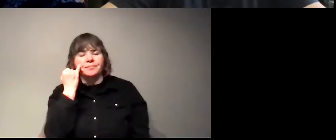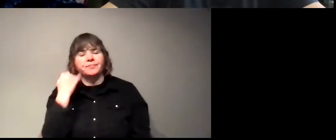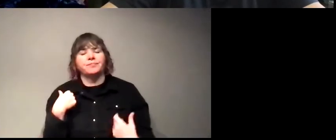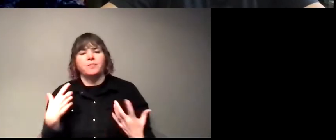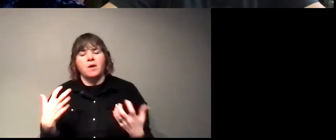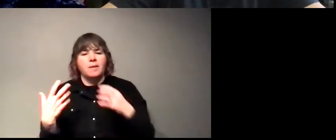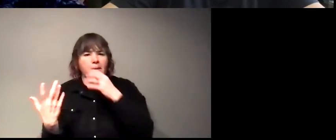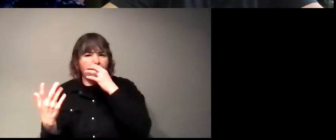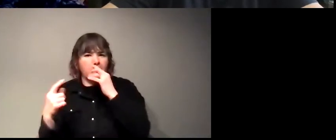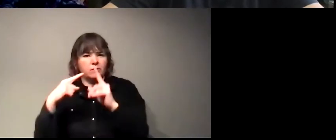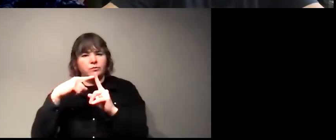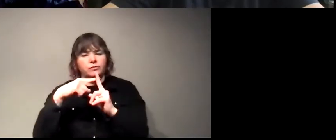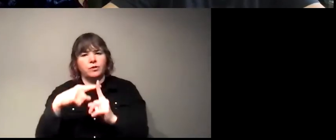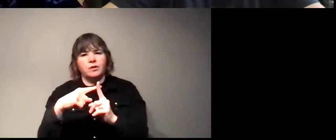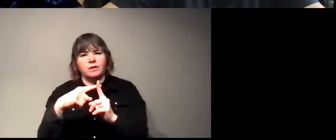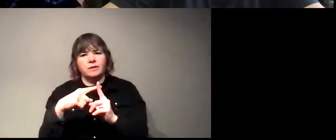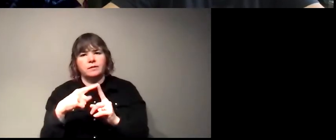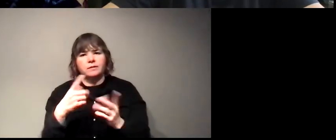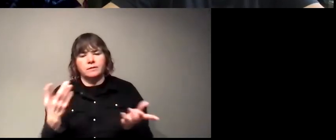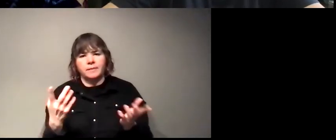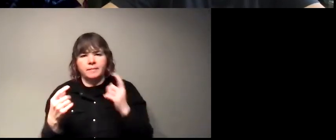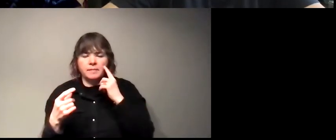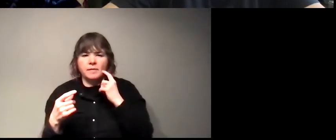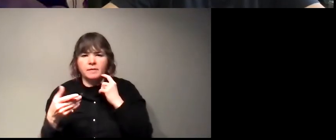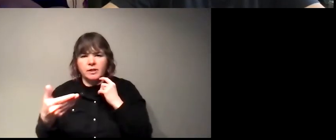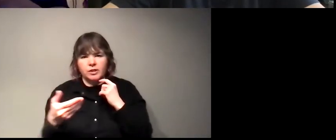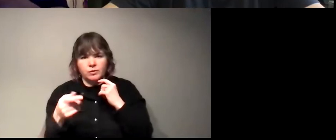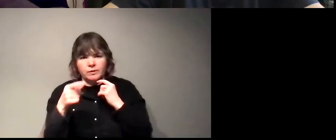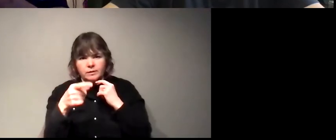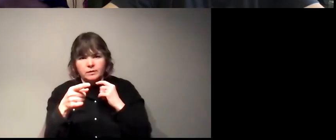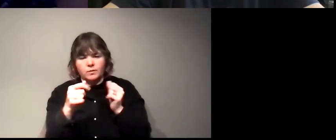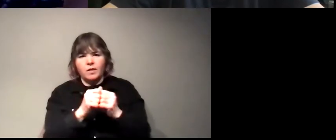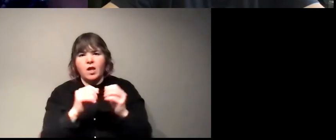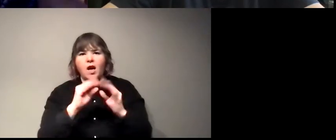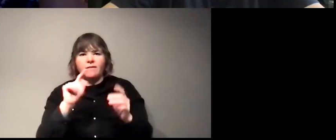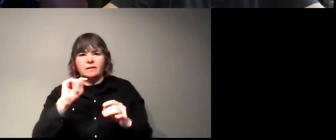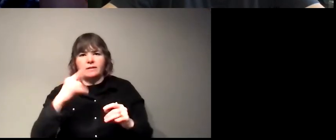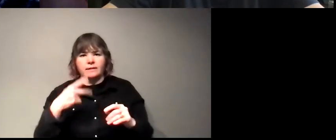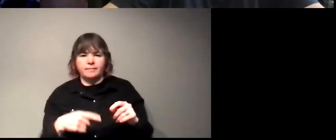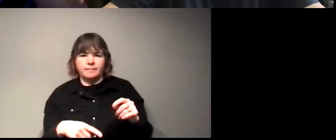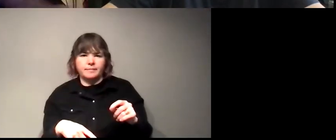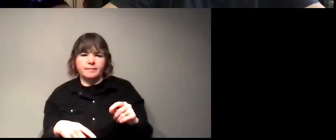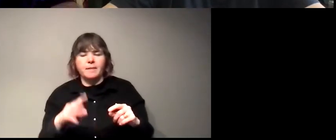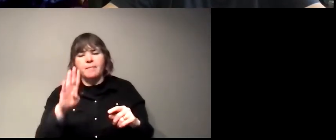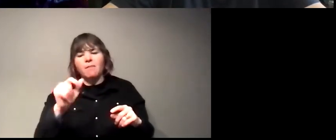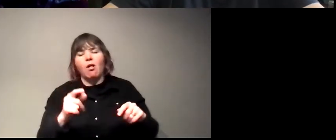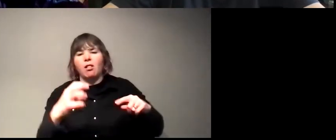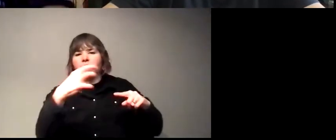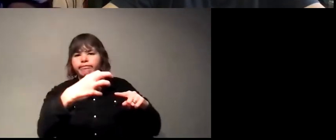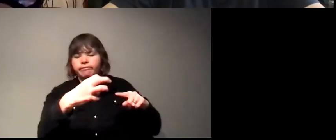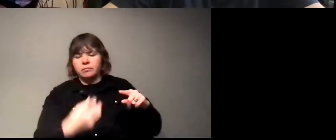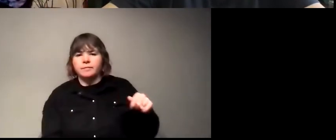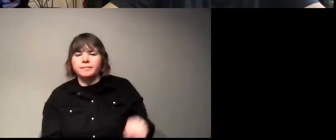to target, I would introduce this with an obvious tip at the end, maybe like with a ball on the end.